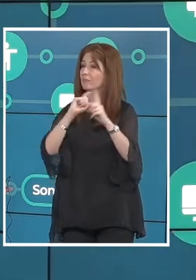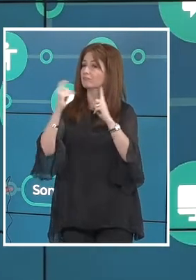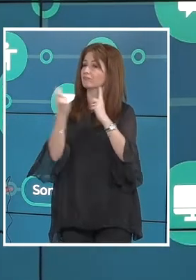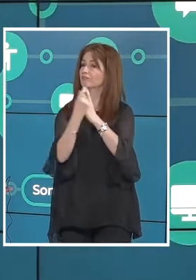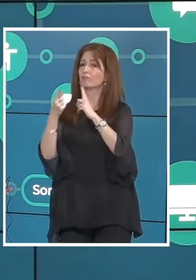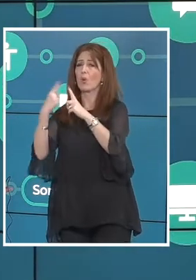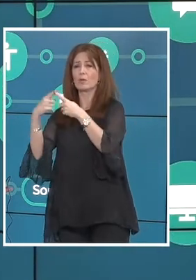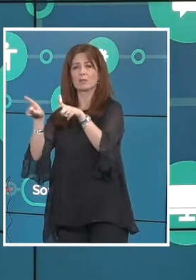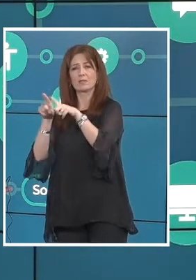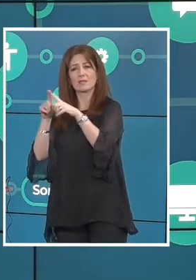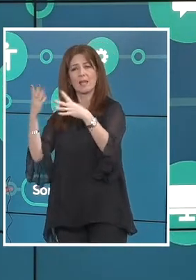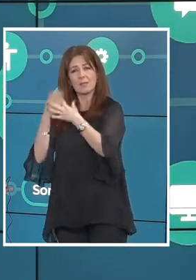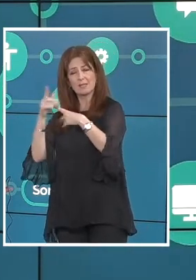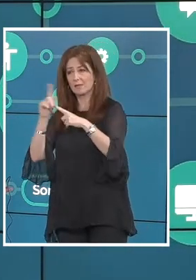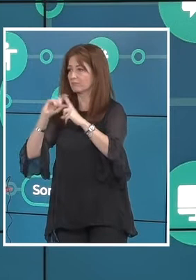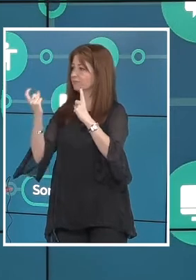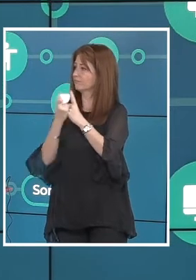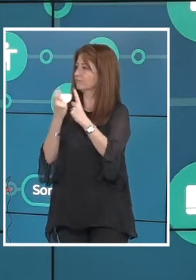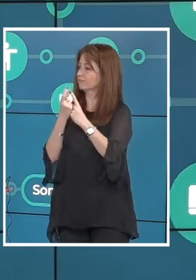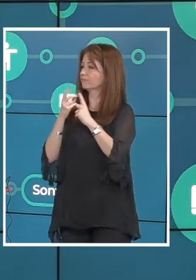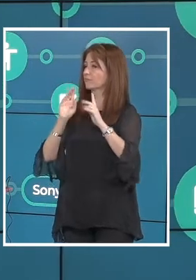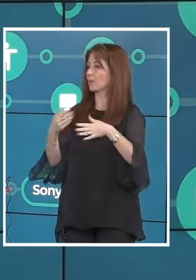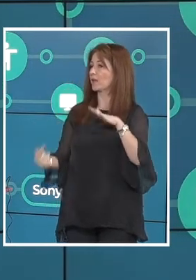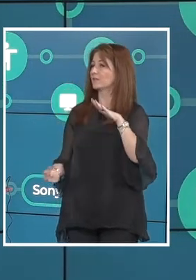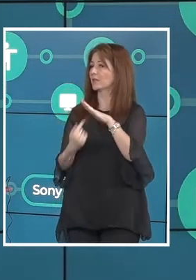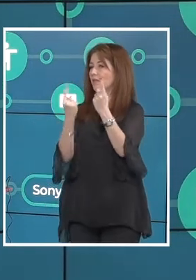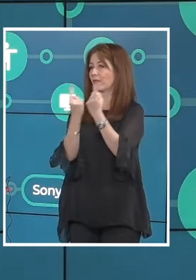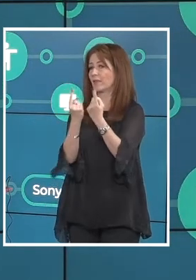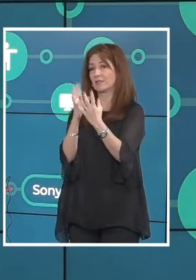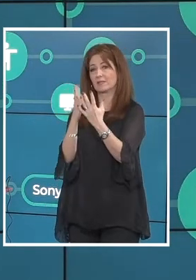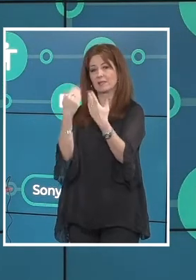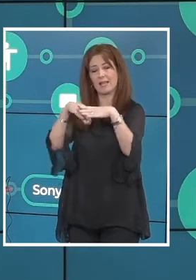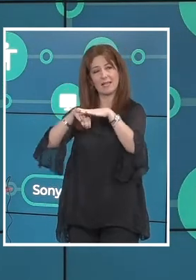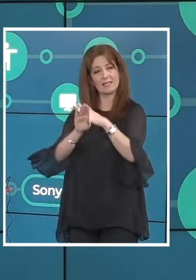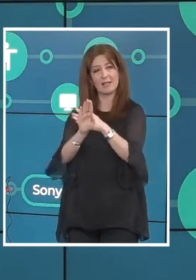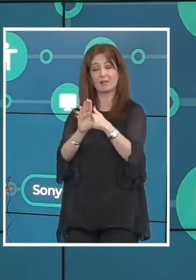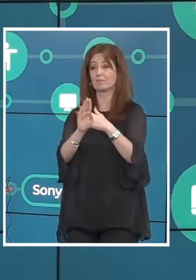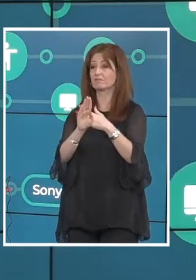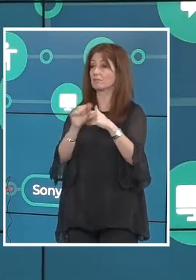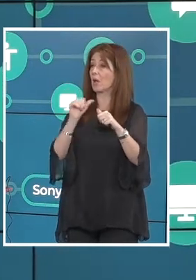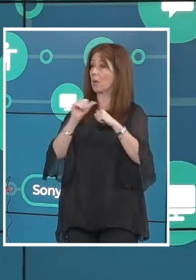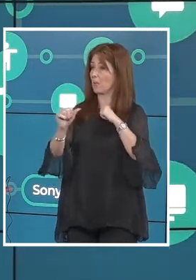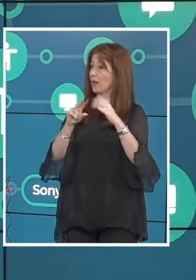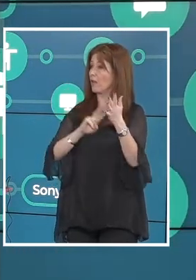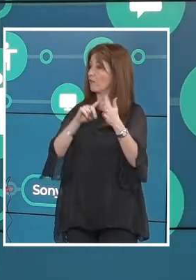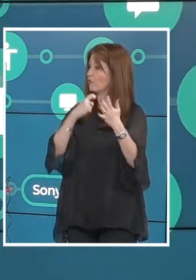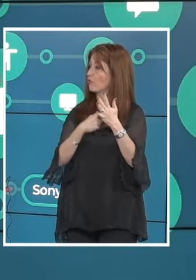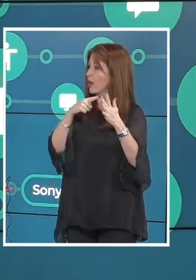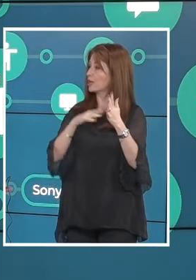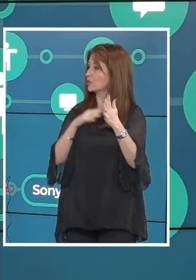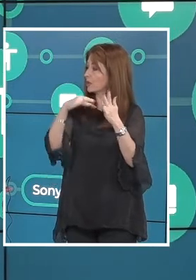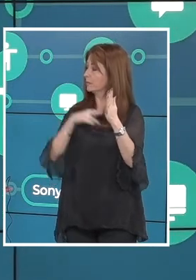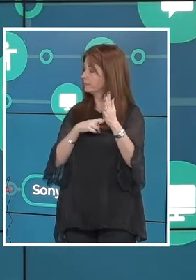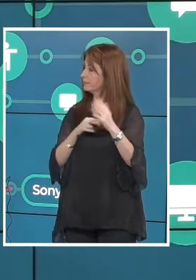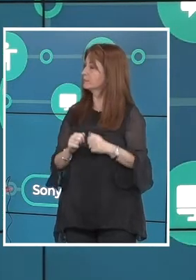we typically do different tabling events for any events that are going on internally at Verizon Media. The other component that we